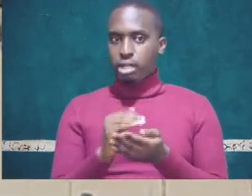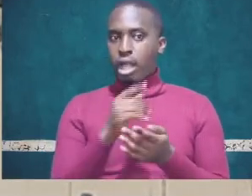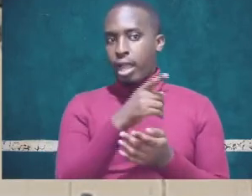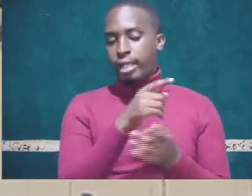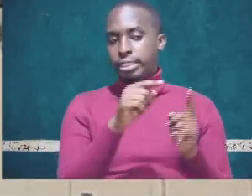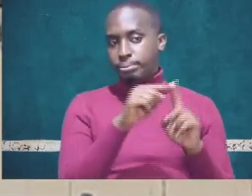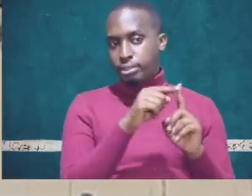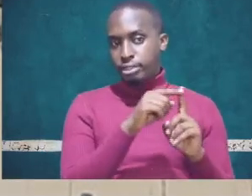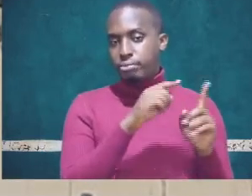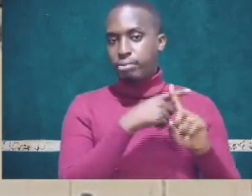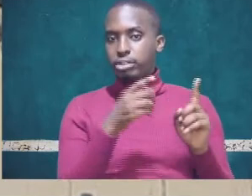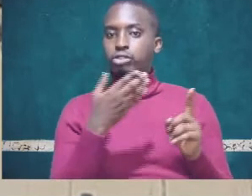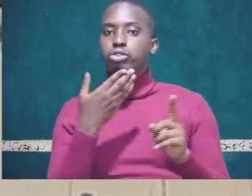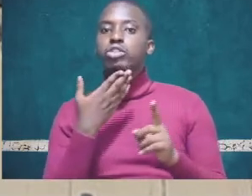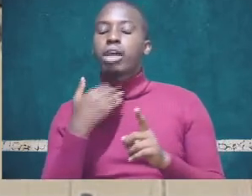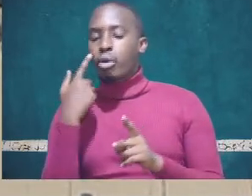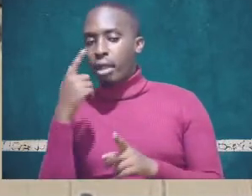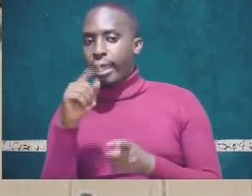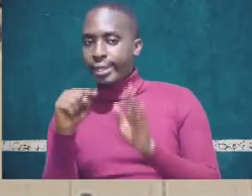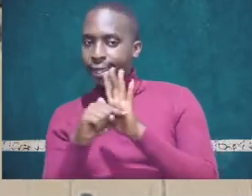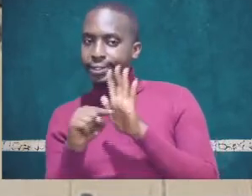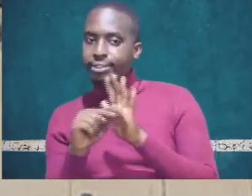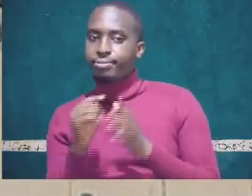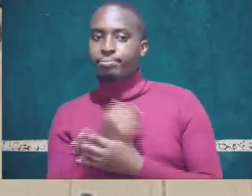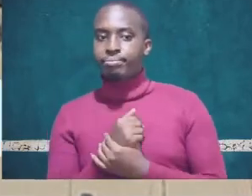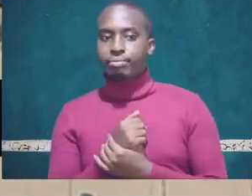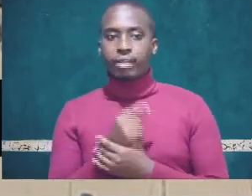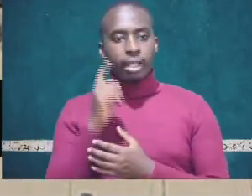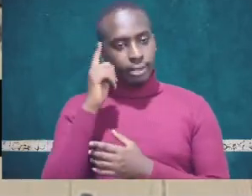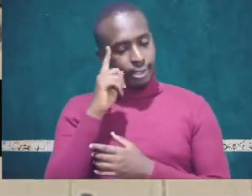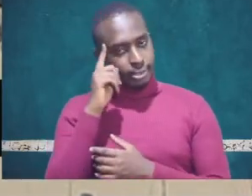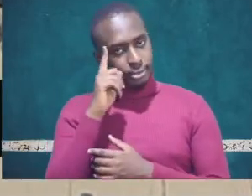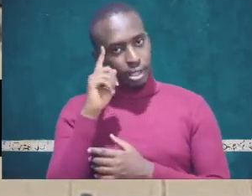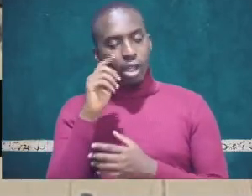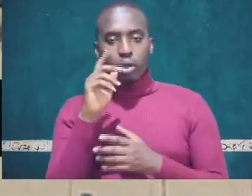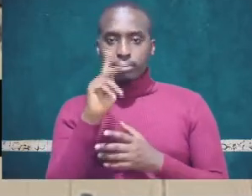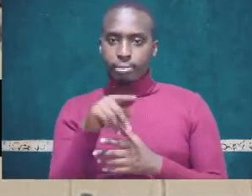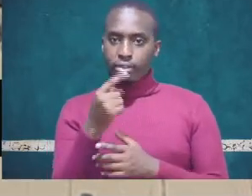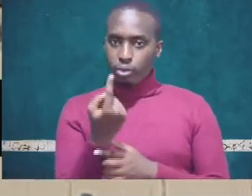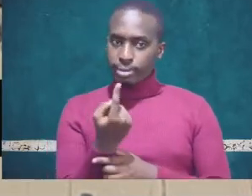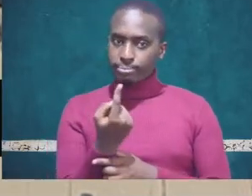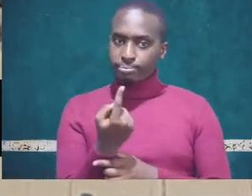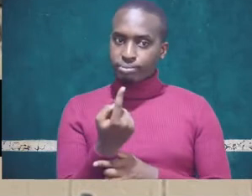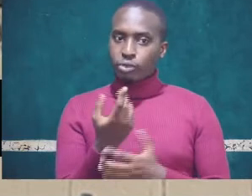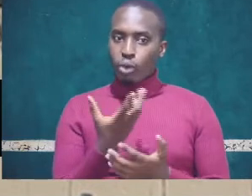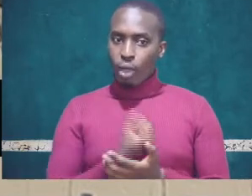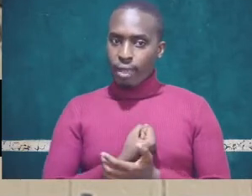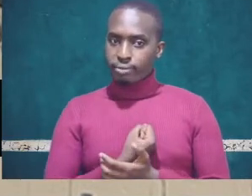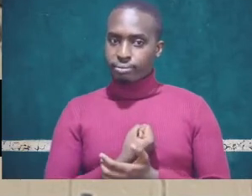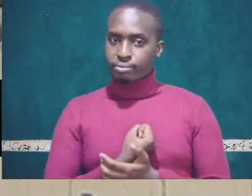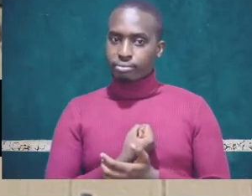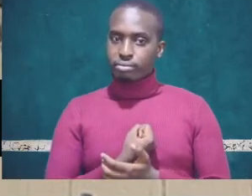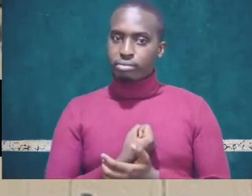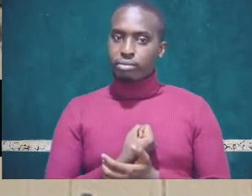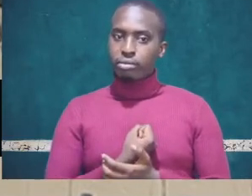but a change here, it is going to be a negative. So assume at maybe price 1, we had